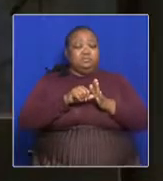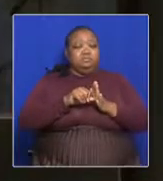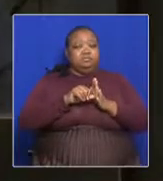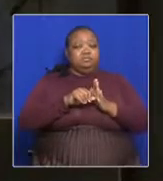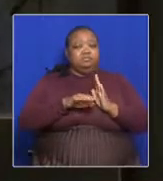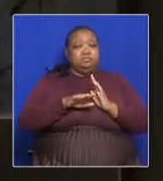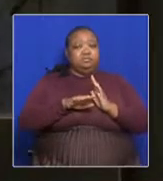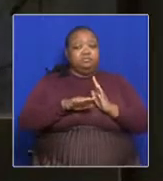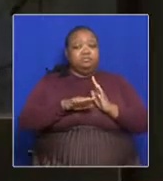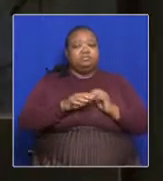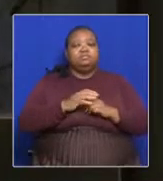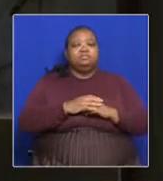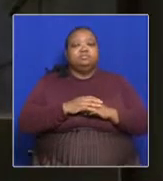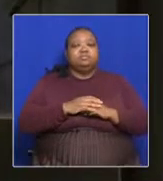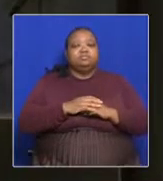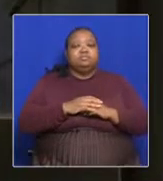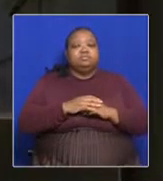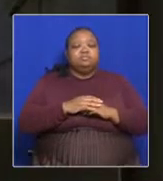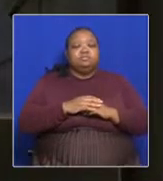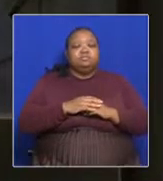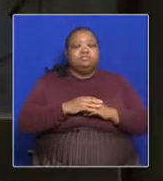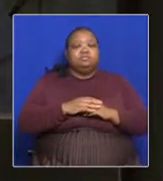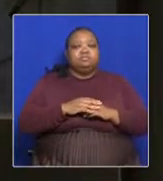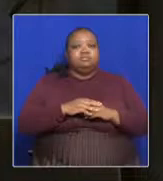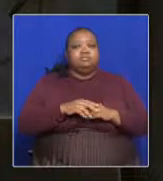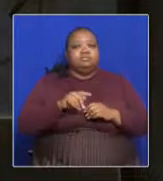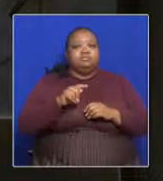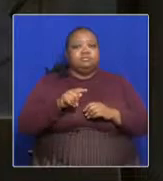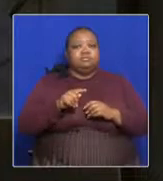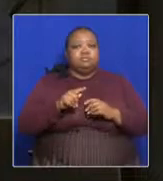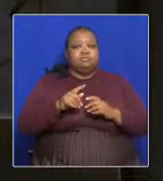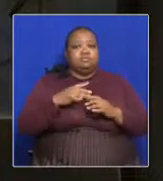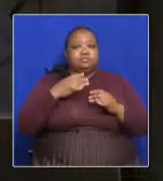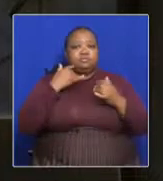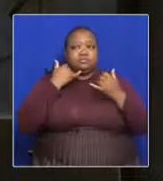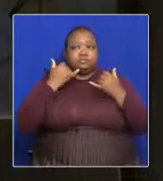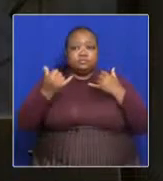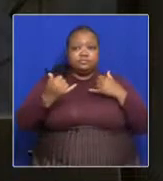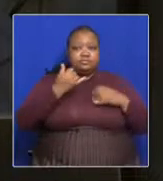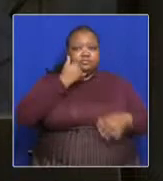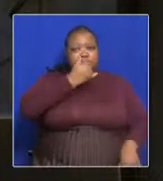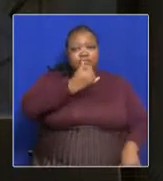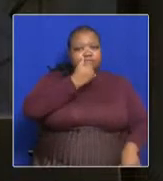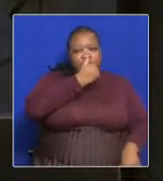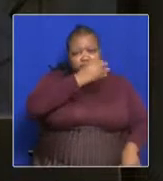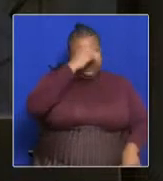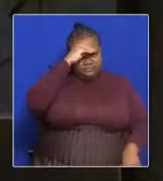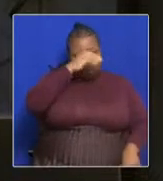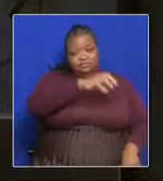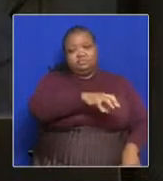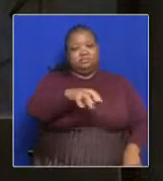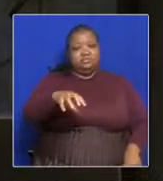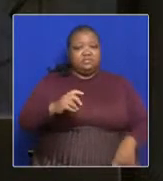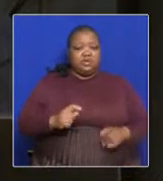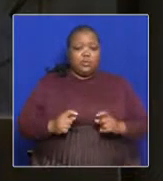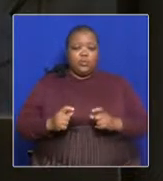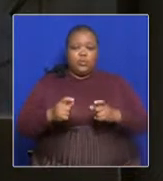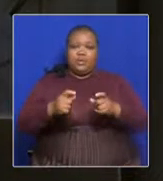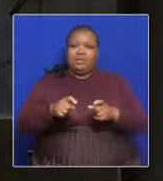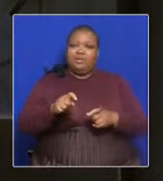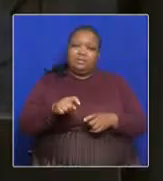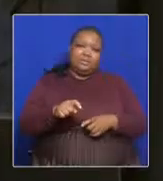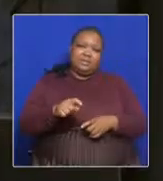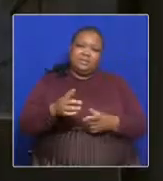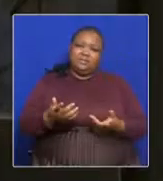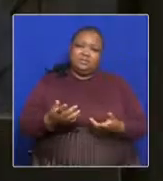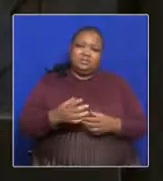is, why do you not phone around? Because you're not rushing anywhere at that point. There is no risk of